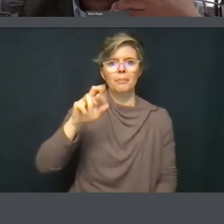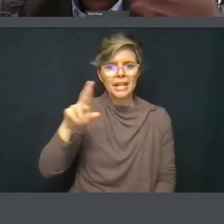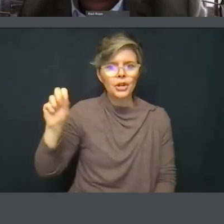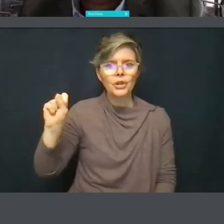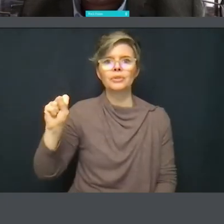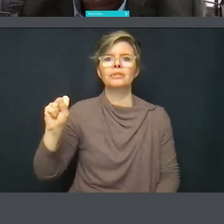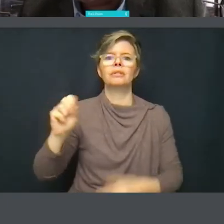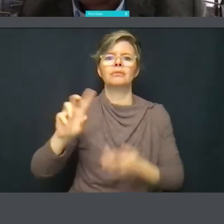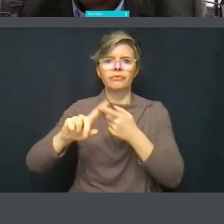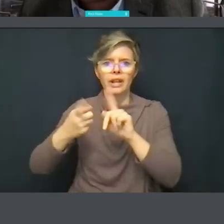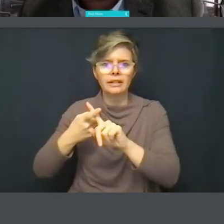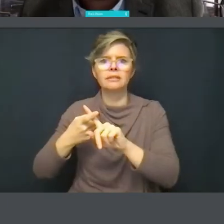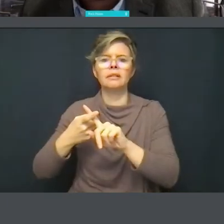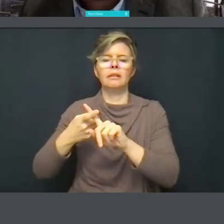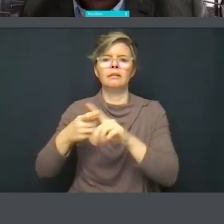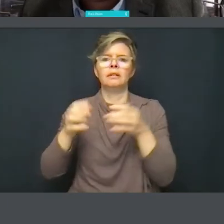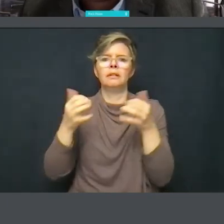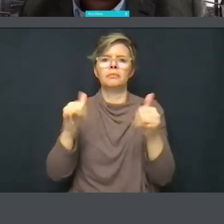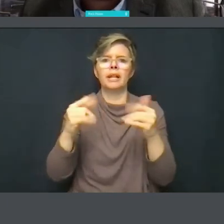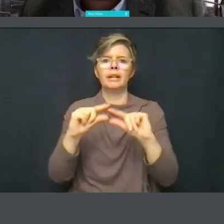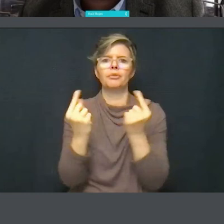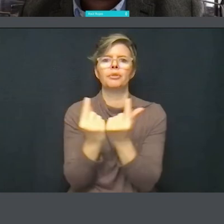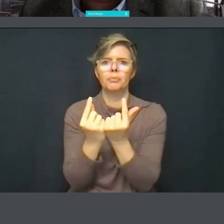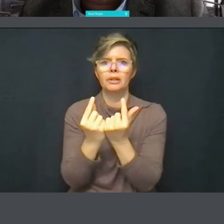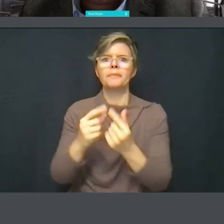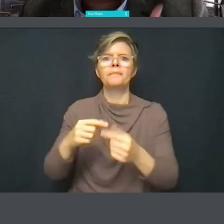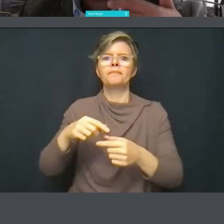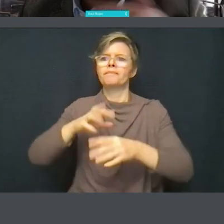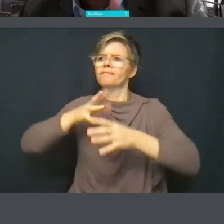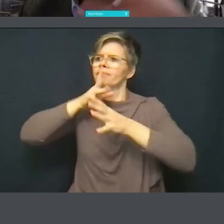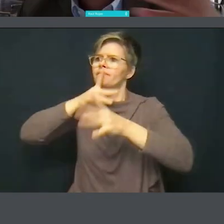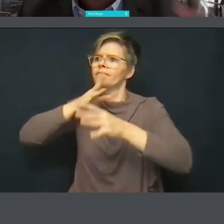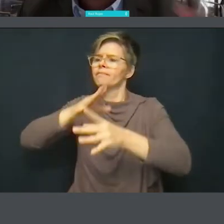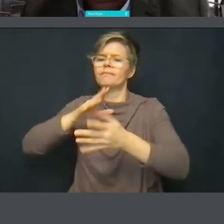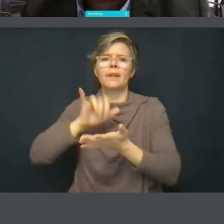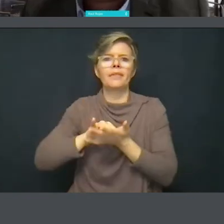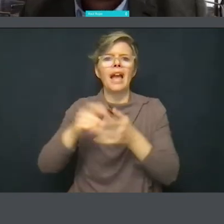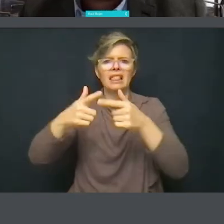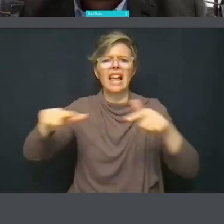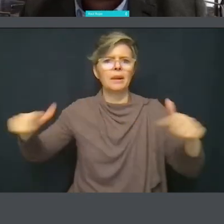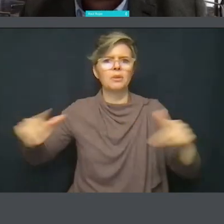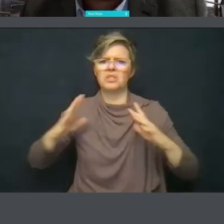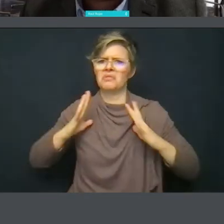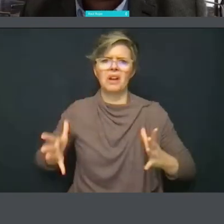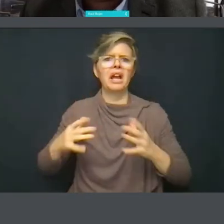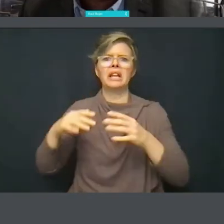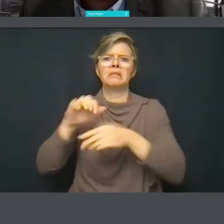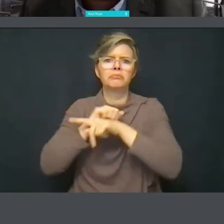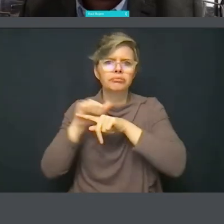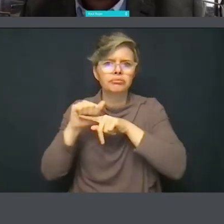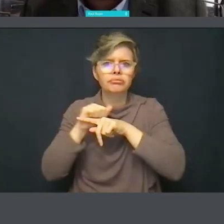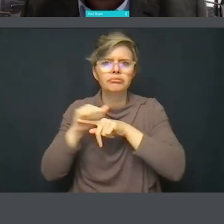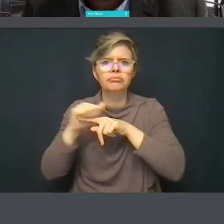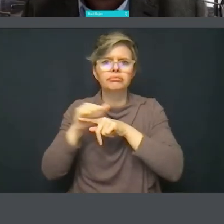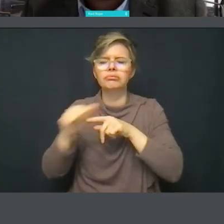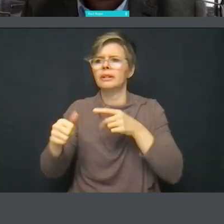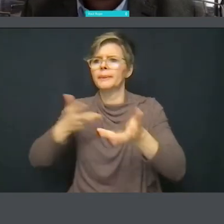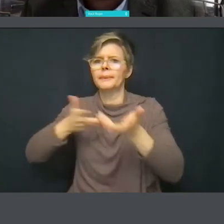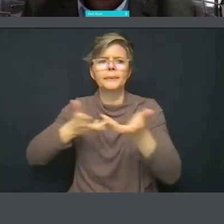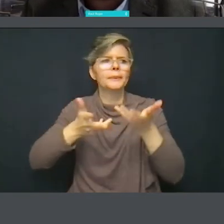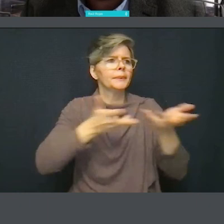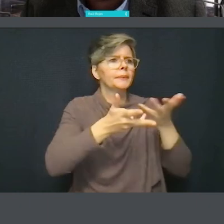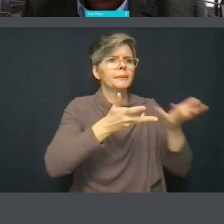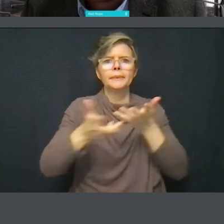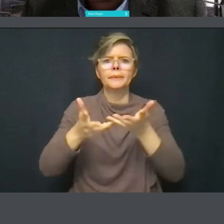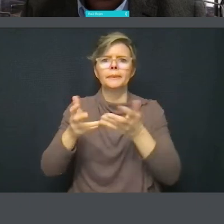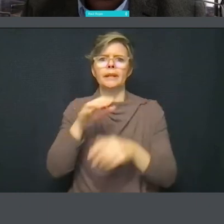that can also be a play group that might meet in the park, or there might be library-based play groups. I think having interactions with same age